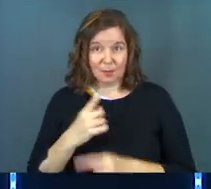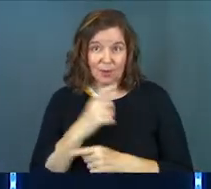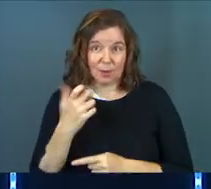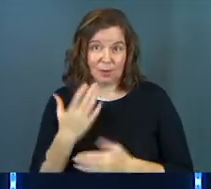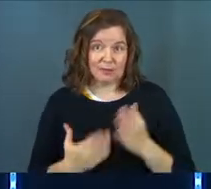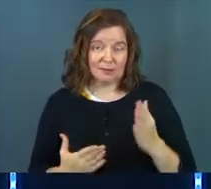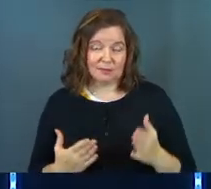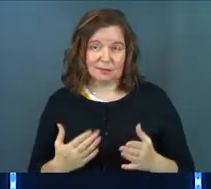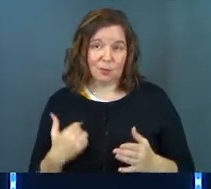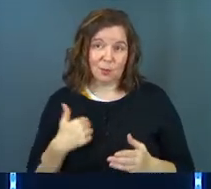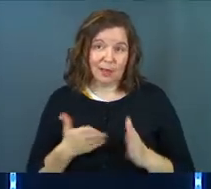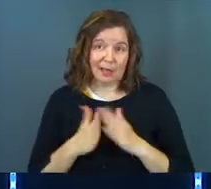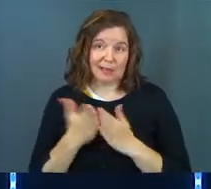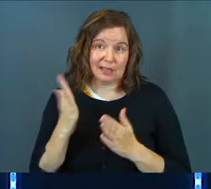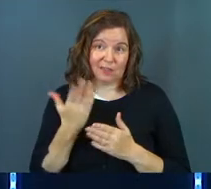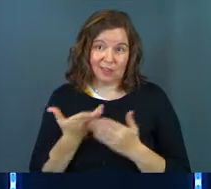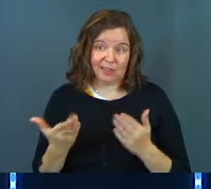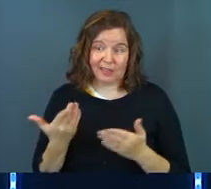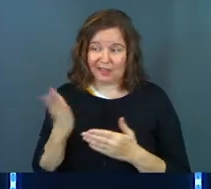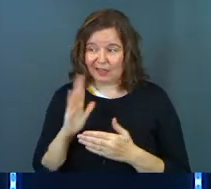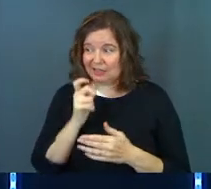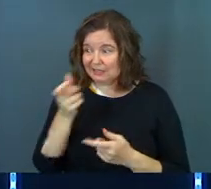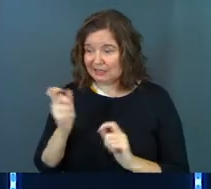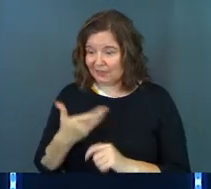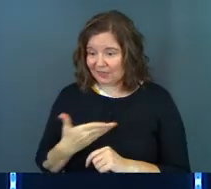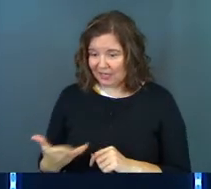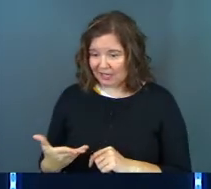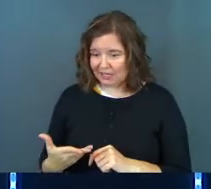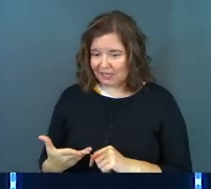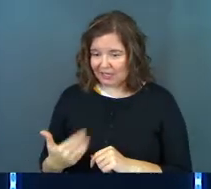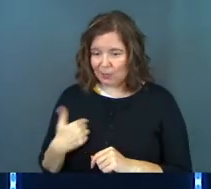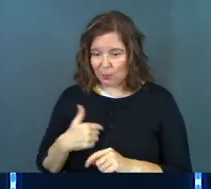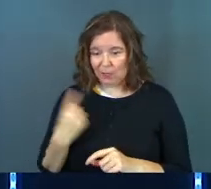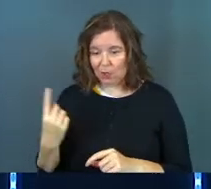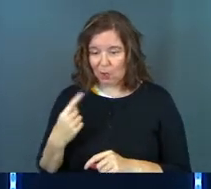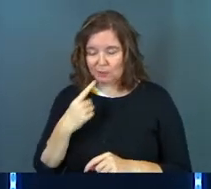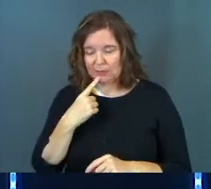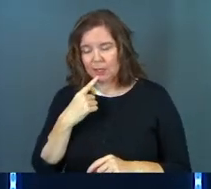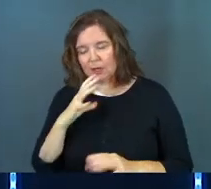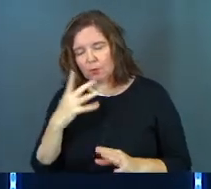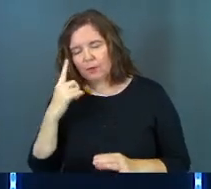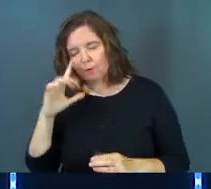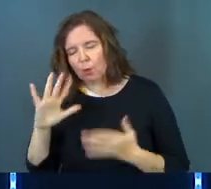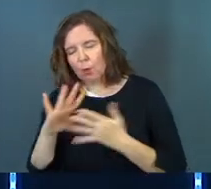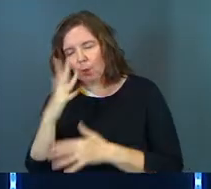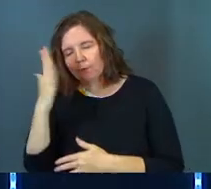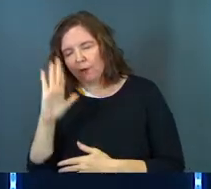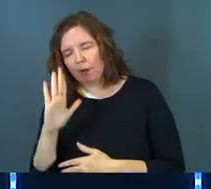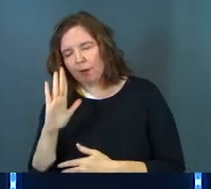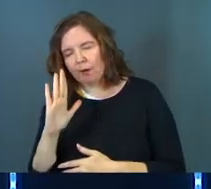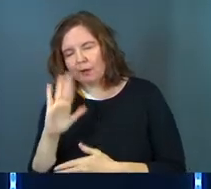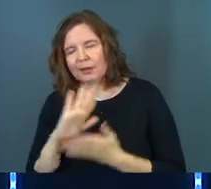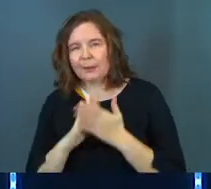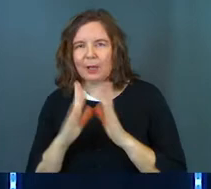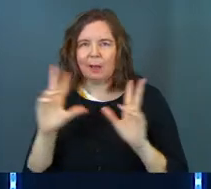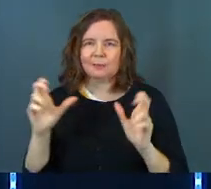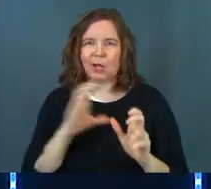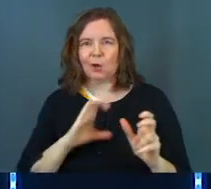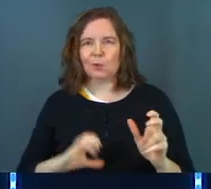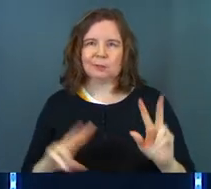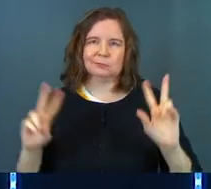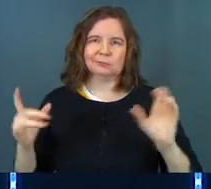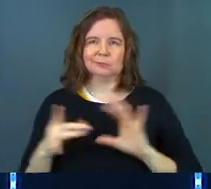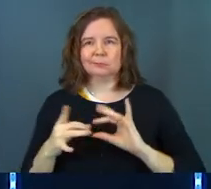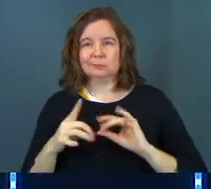Right? Because when we ask God for a thing and then God doesn't give us the thing, we can always say it was for the glory of God, and that kind of becomes our Christian